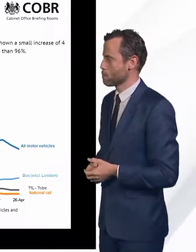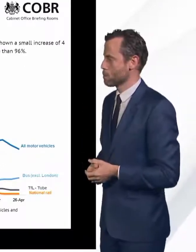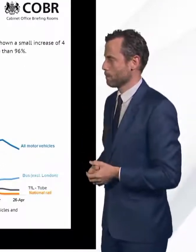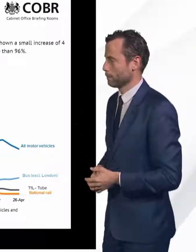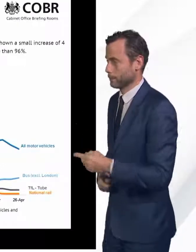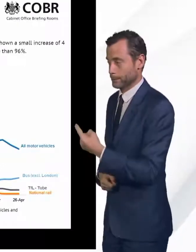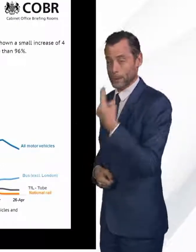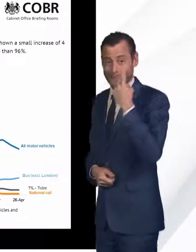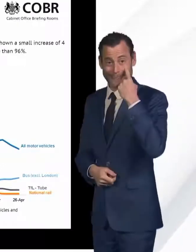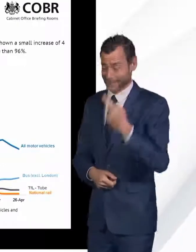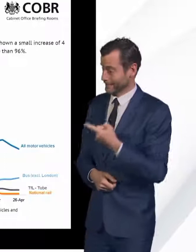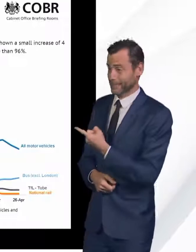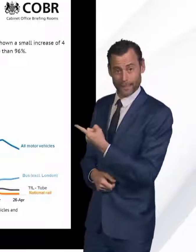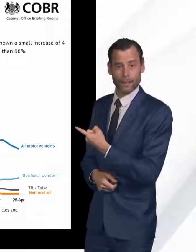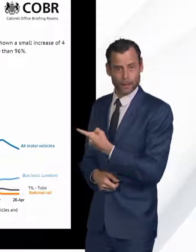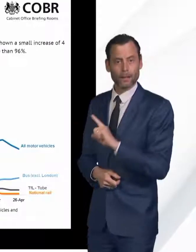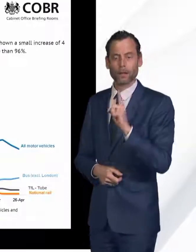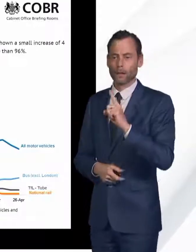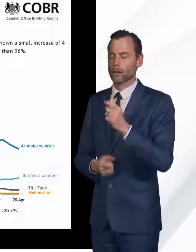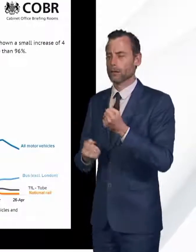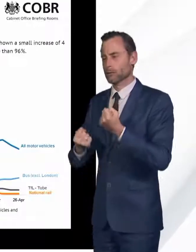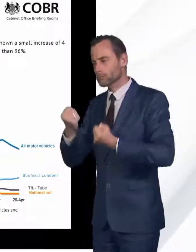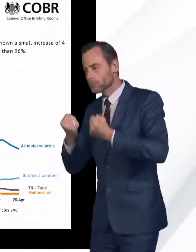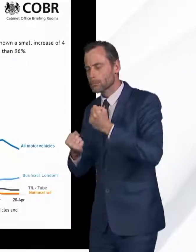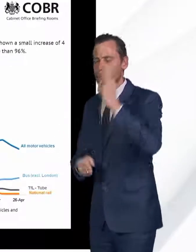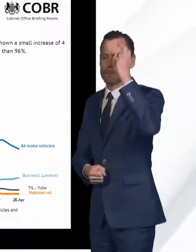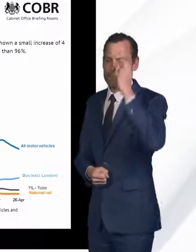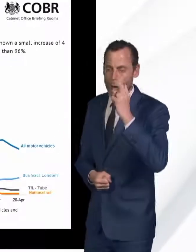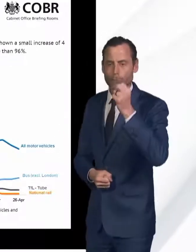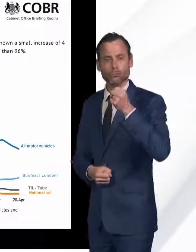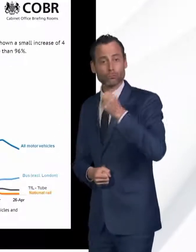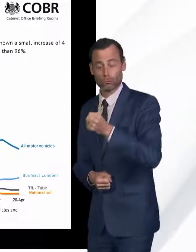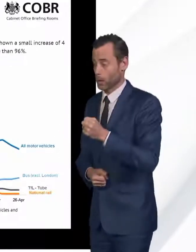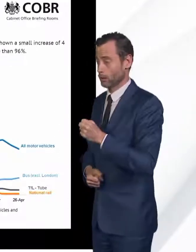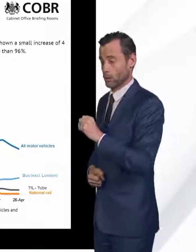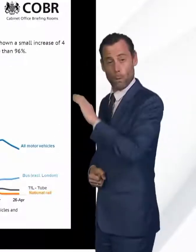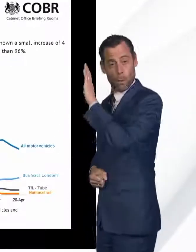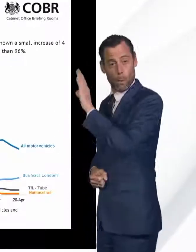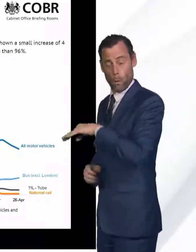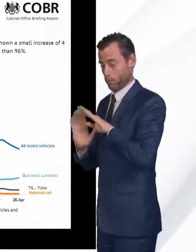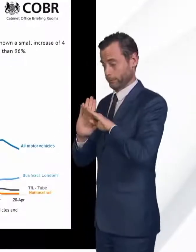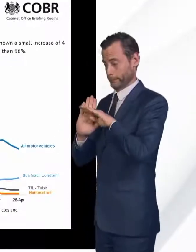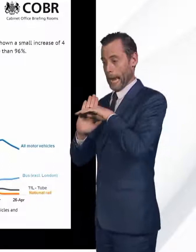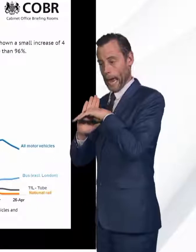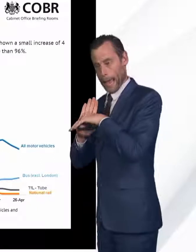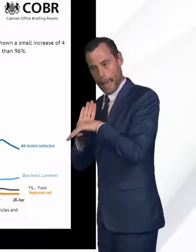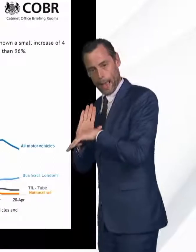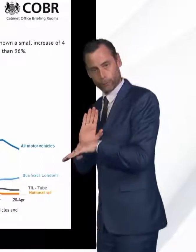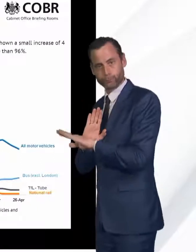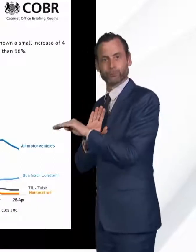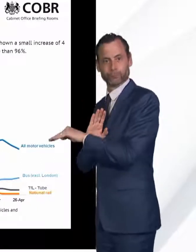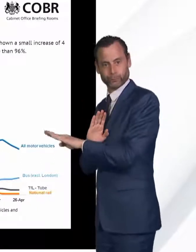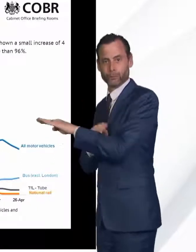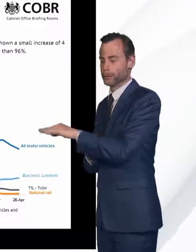volumes of all kinds of traffic have fallen relative to how much travel there was in the first